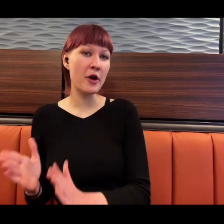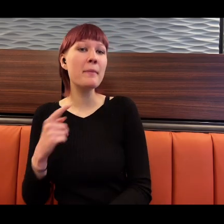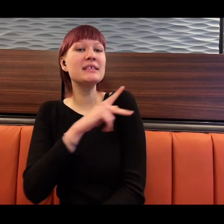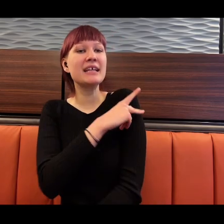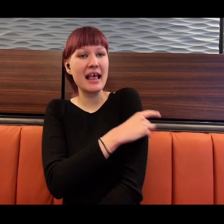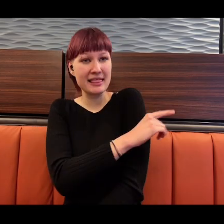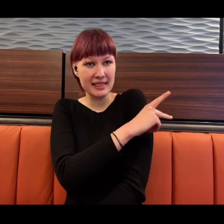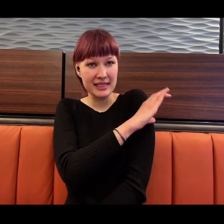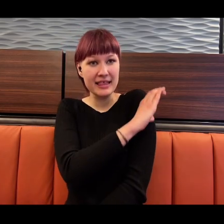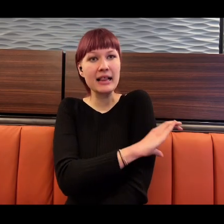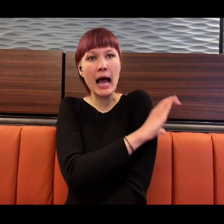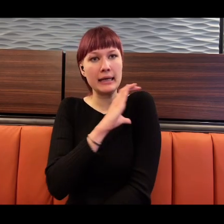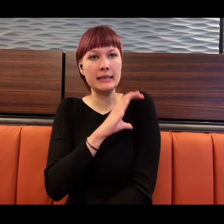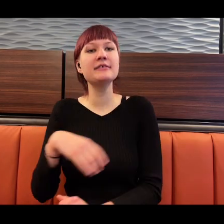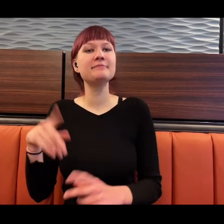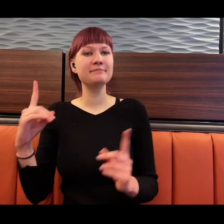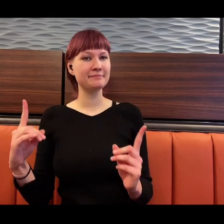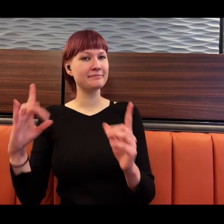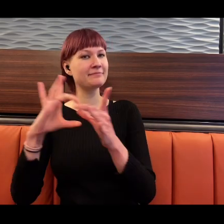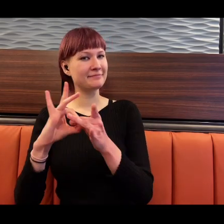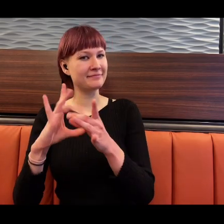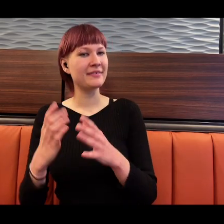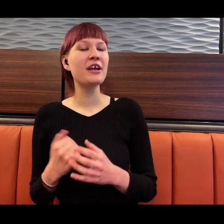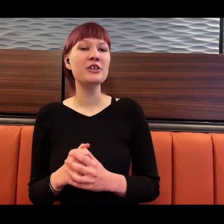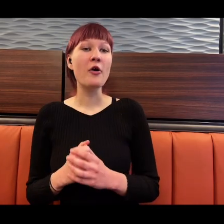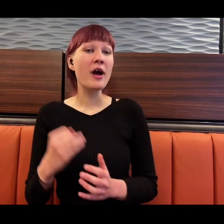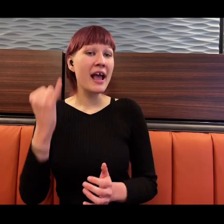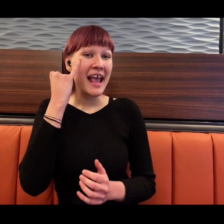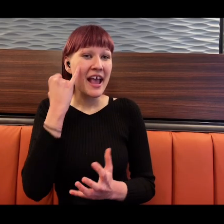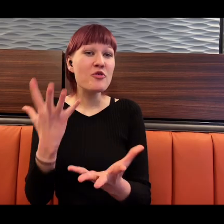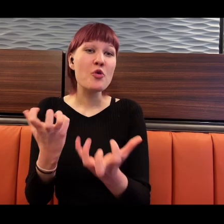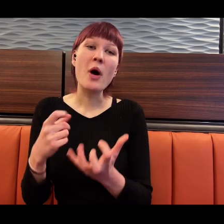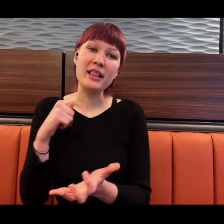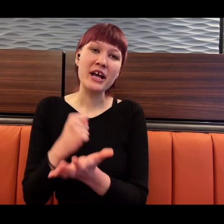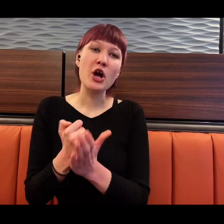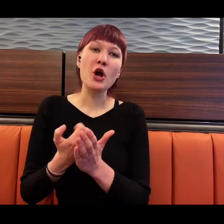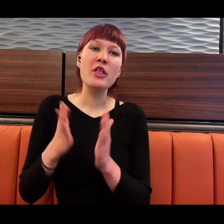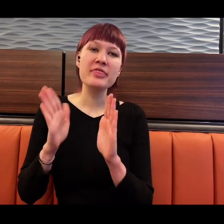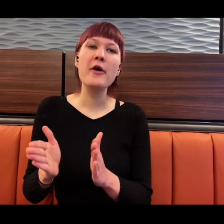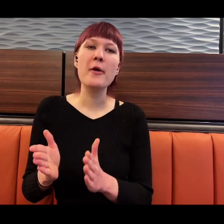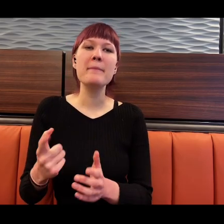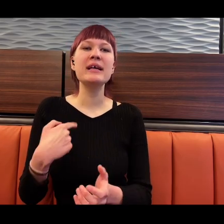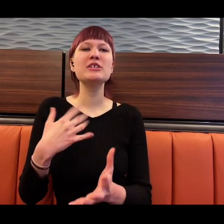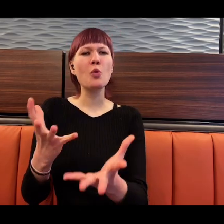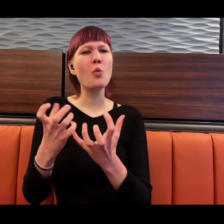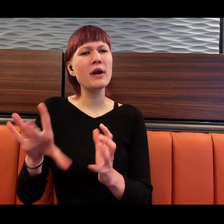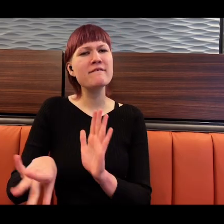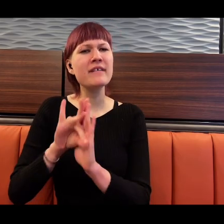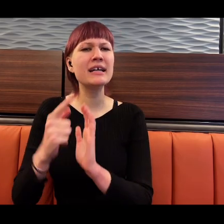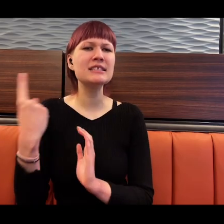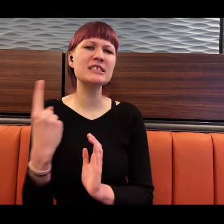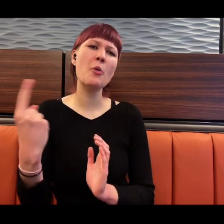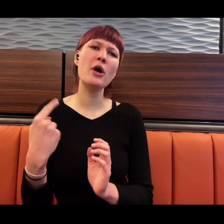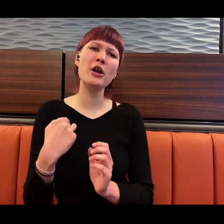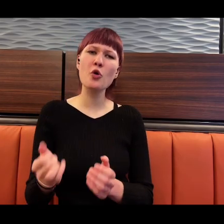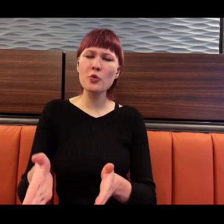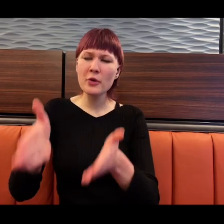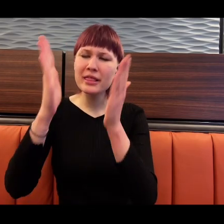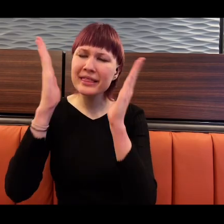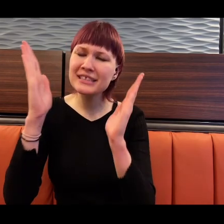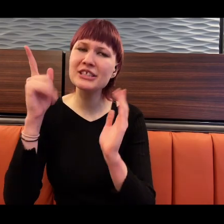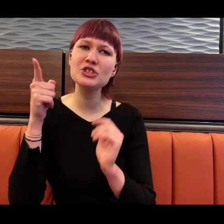make sure that you find someone who you feel like really listens to you and understands you. That relationship is very important